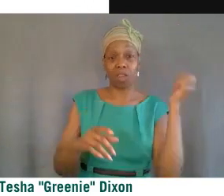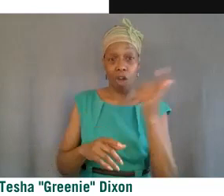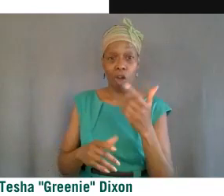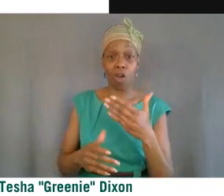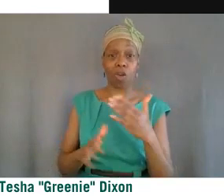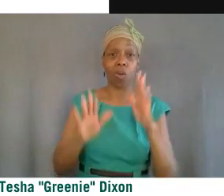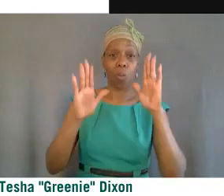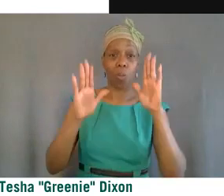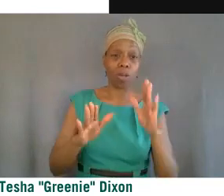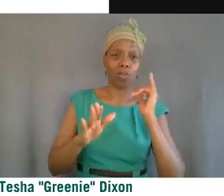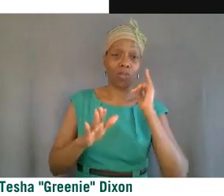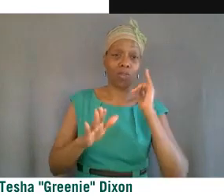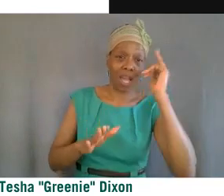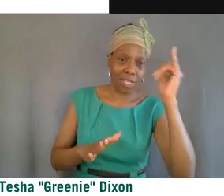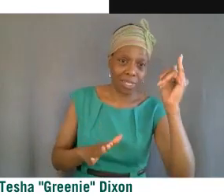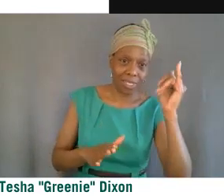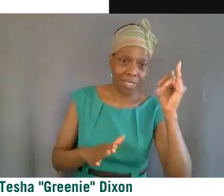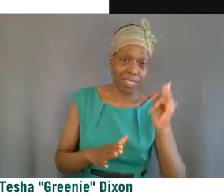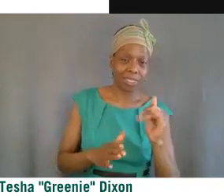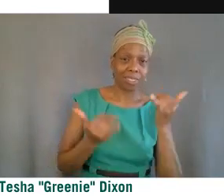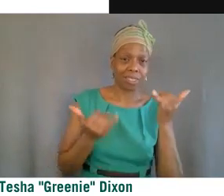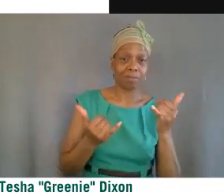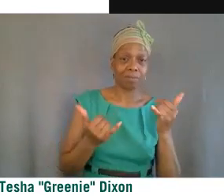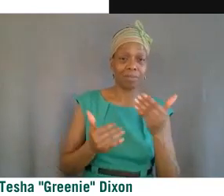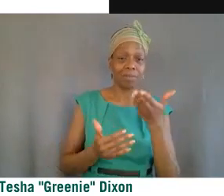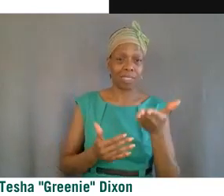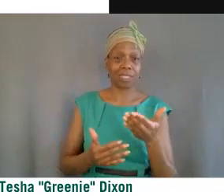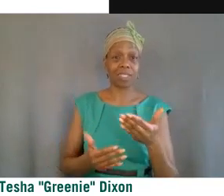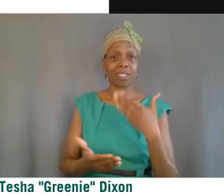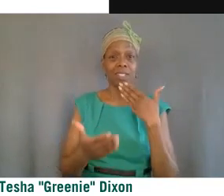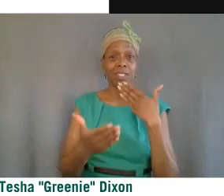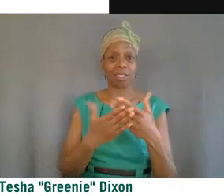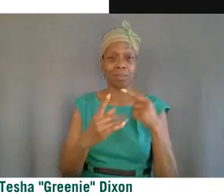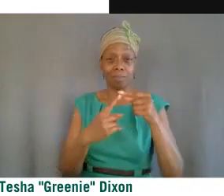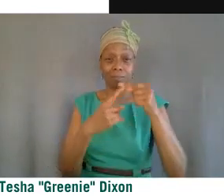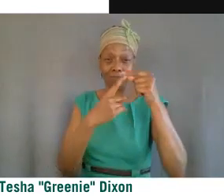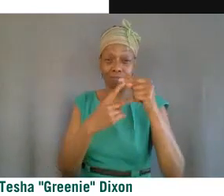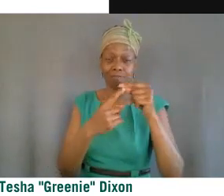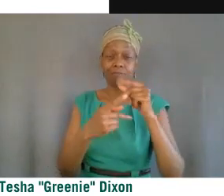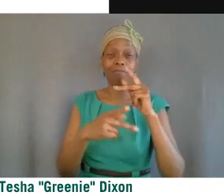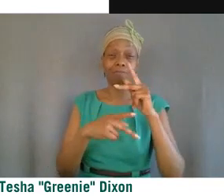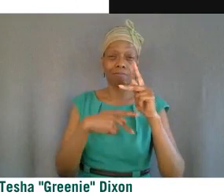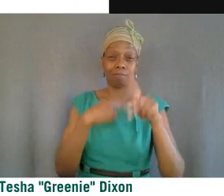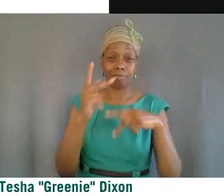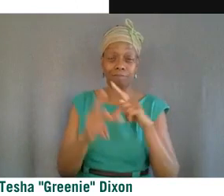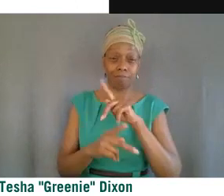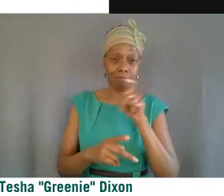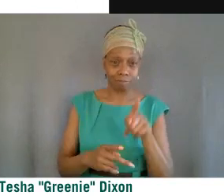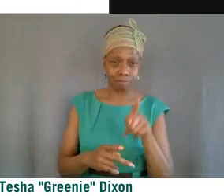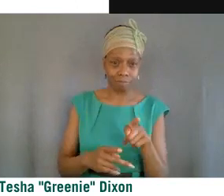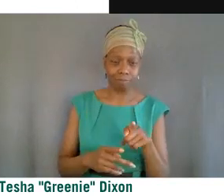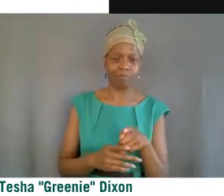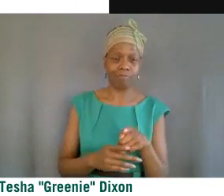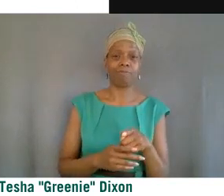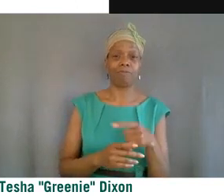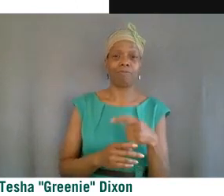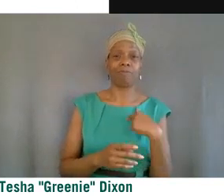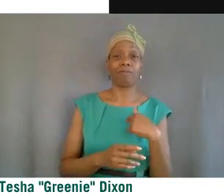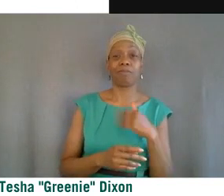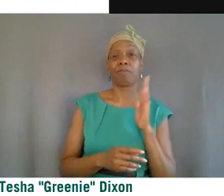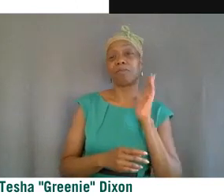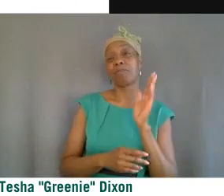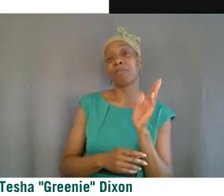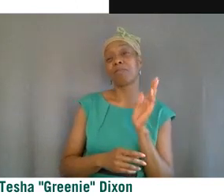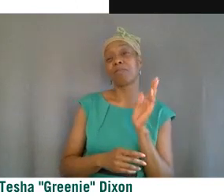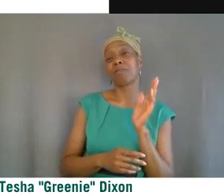wonderful ideas. Now, here's actually a very specific sort of question. And I'll